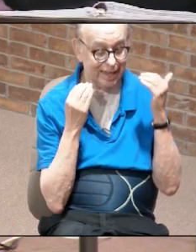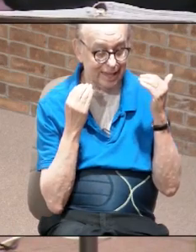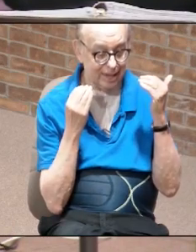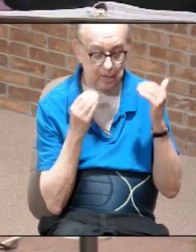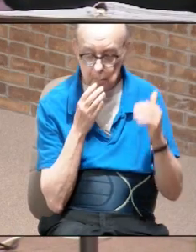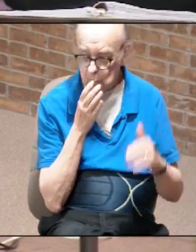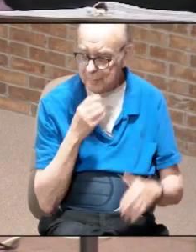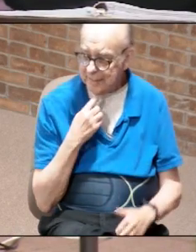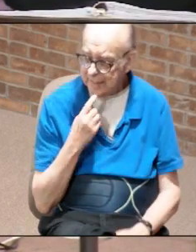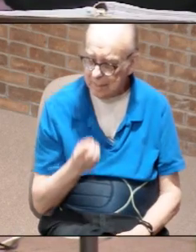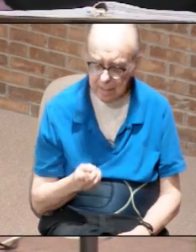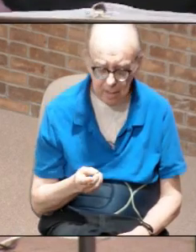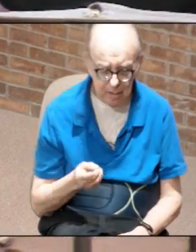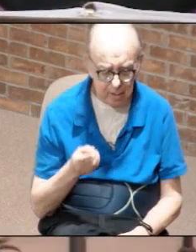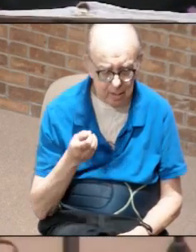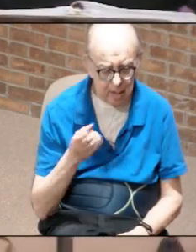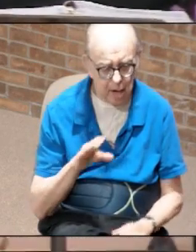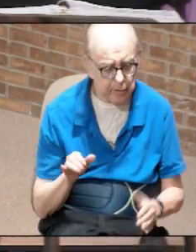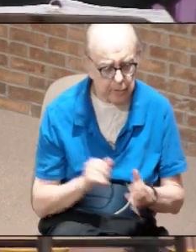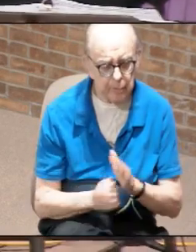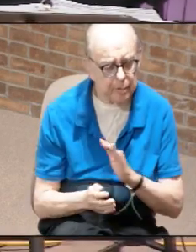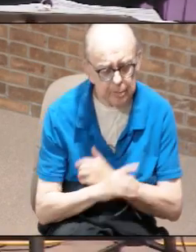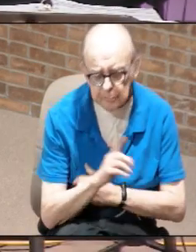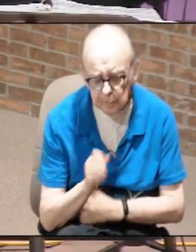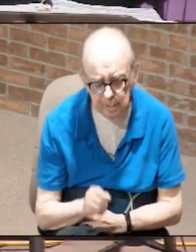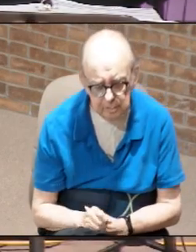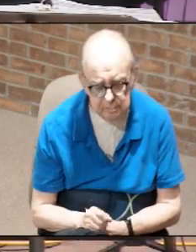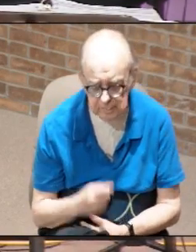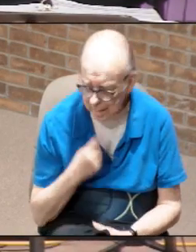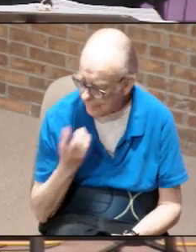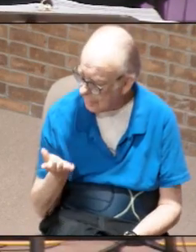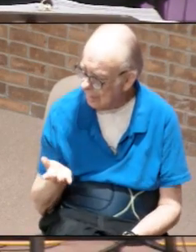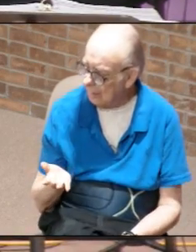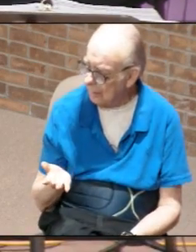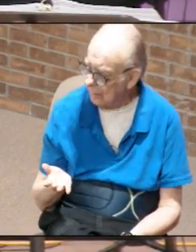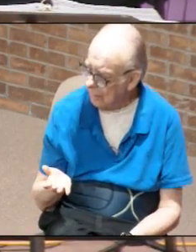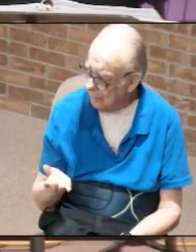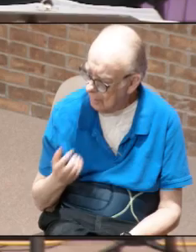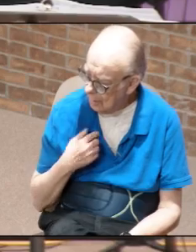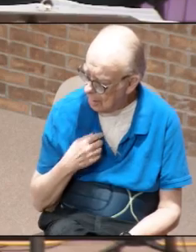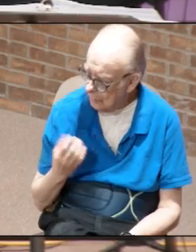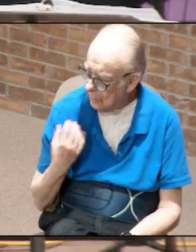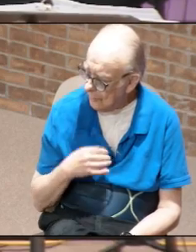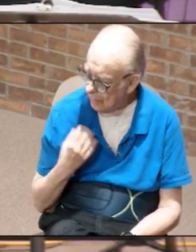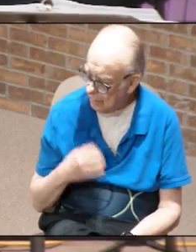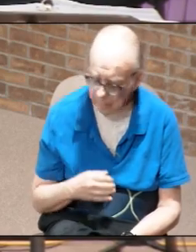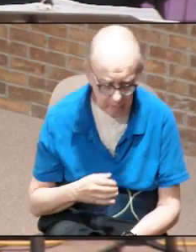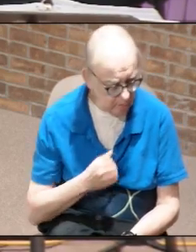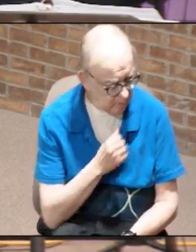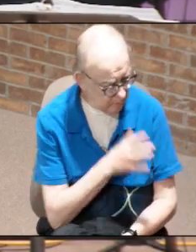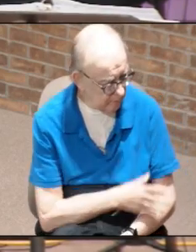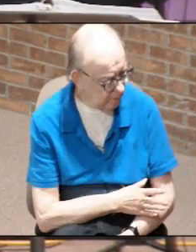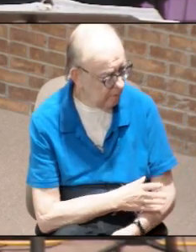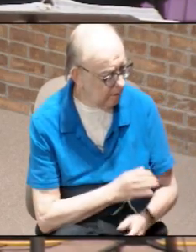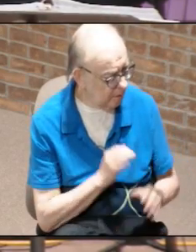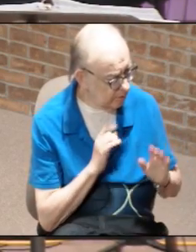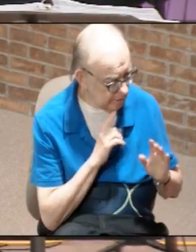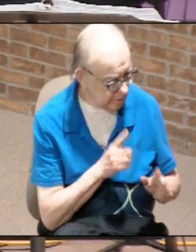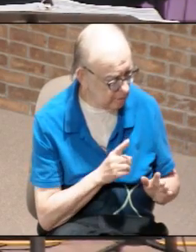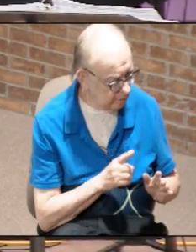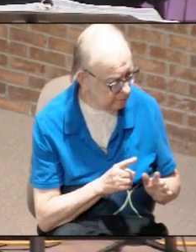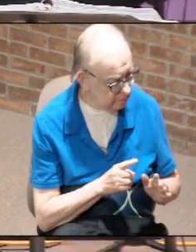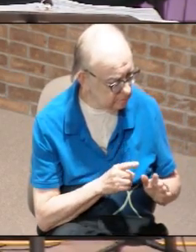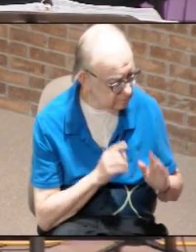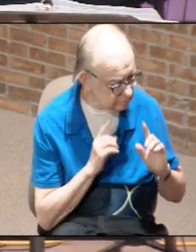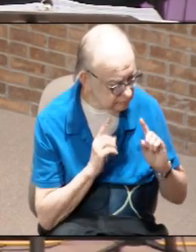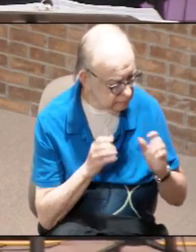she says, "Hey, how are you doing this morning?" I said, I'm doing awesome. She says, isn't